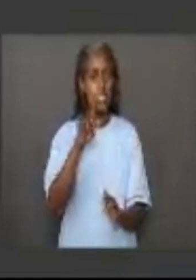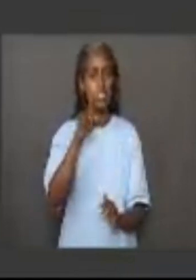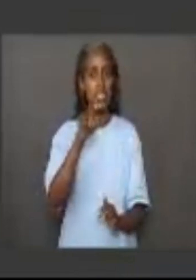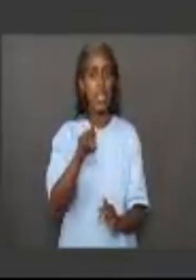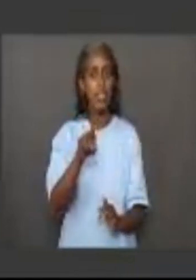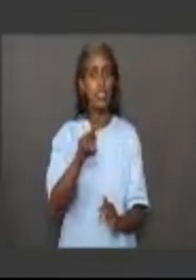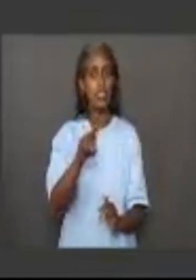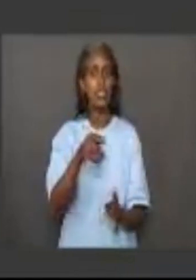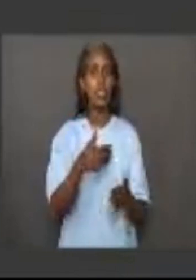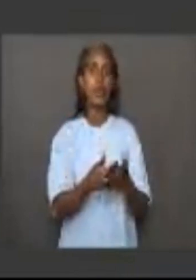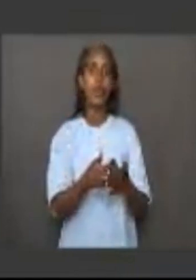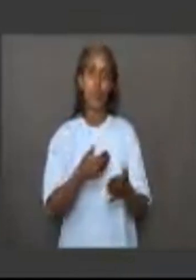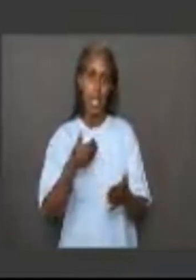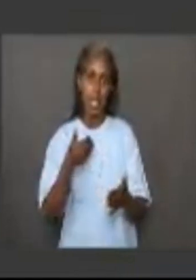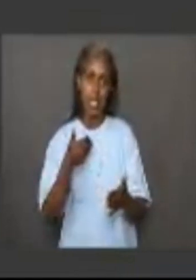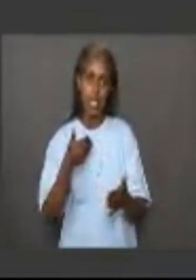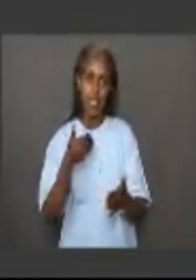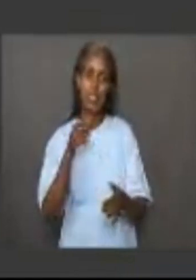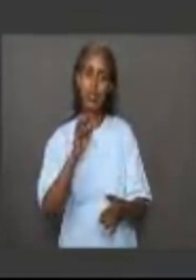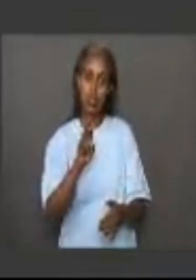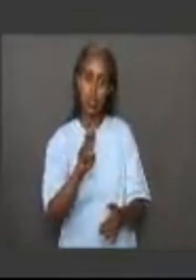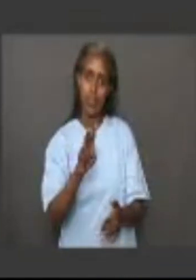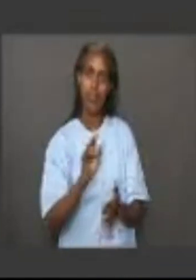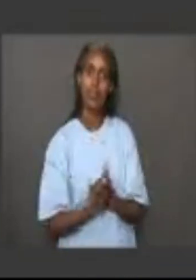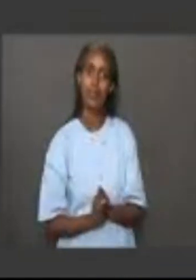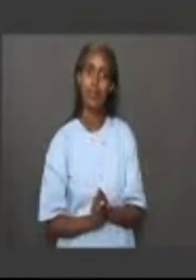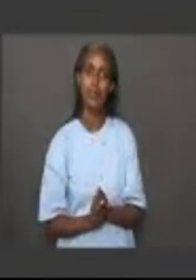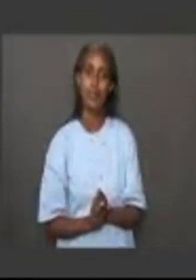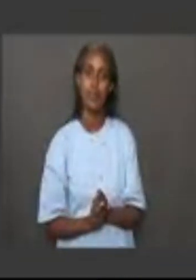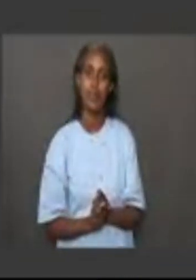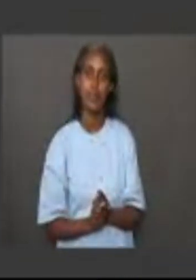-6x minus 12.